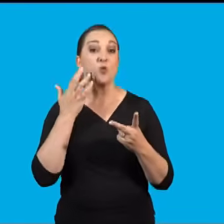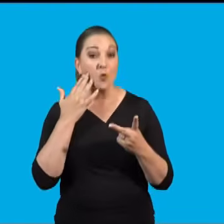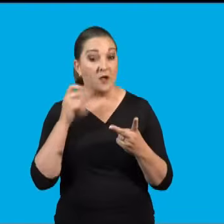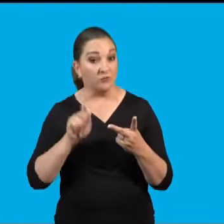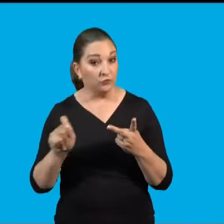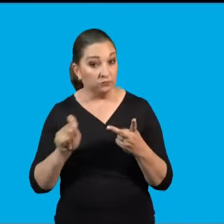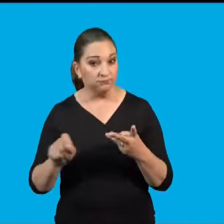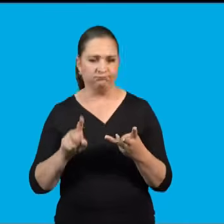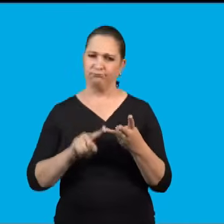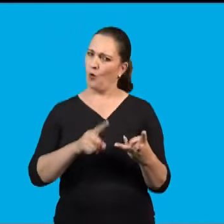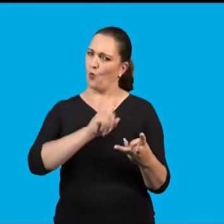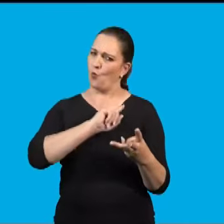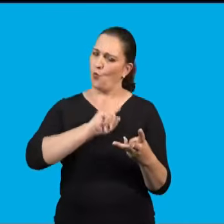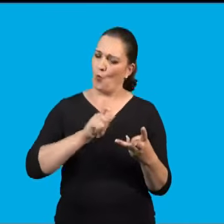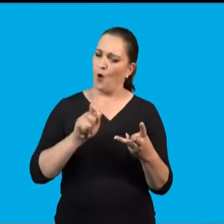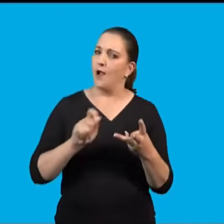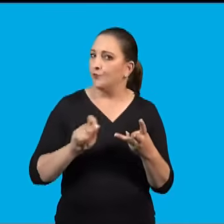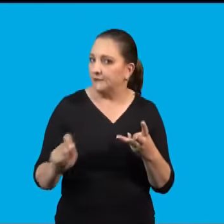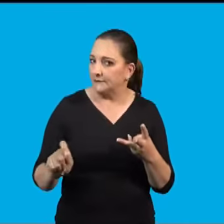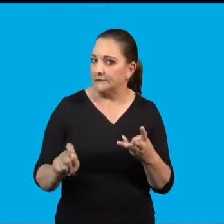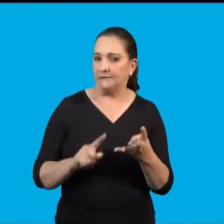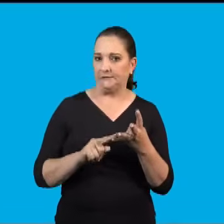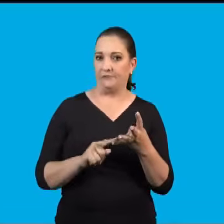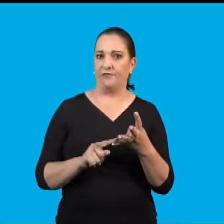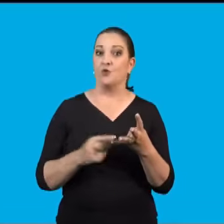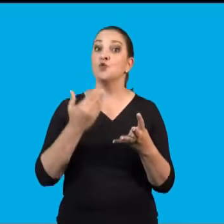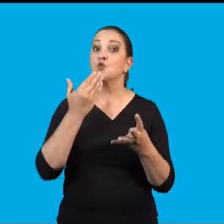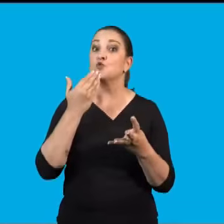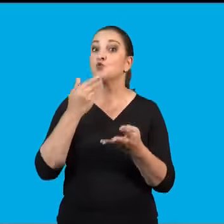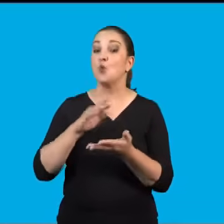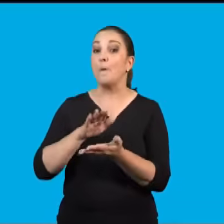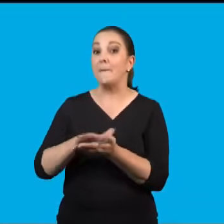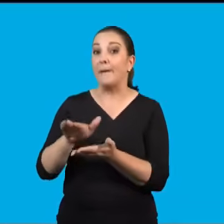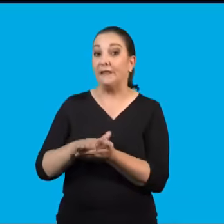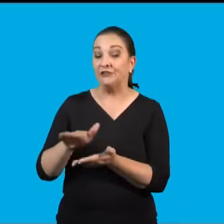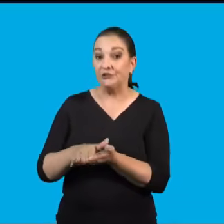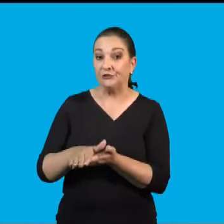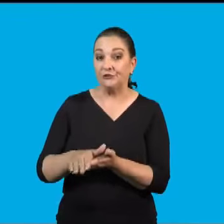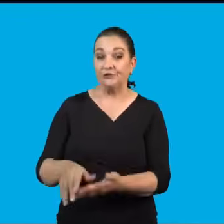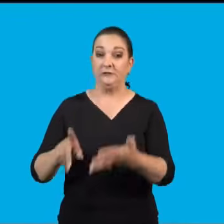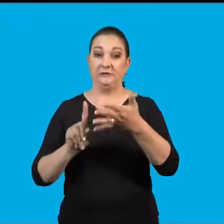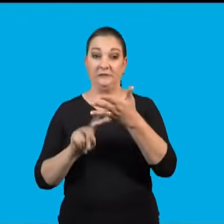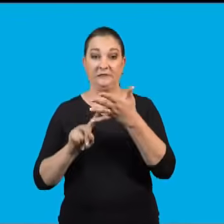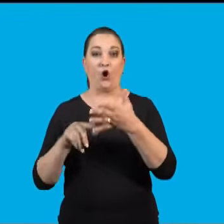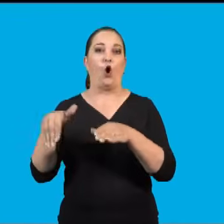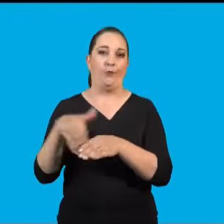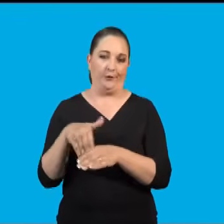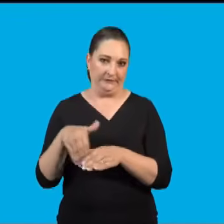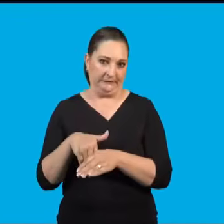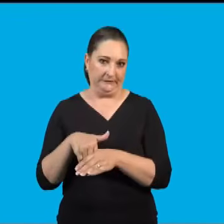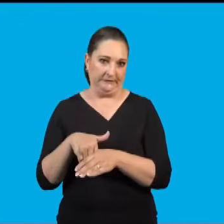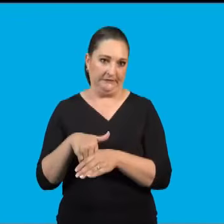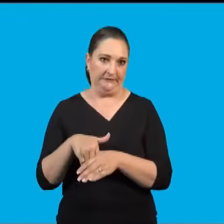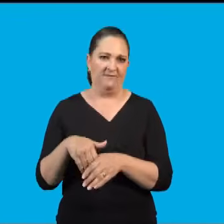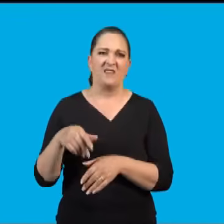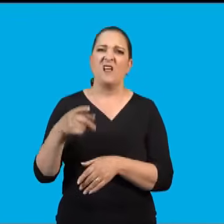source was written, why it was written, who published it, and then you look at the content. Which words